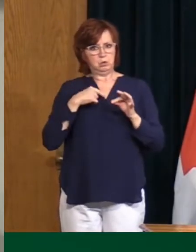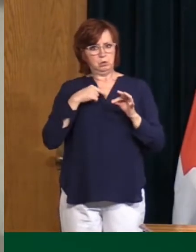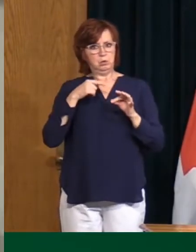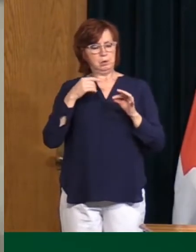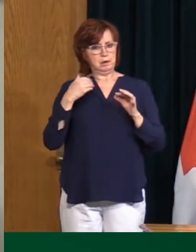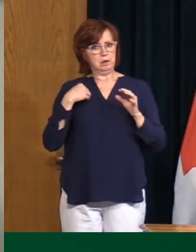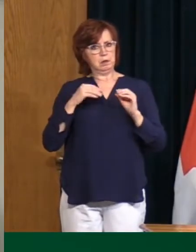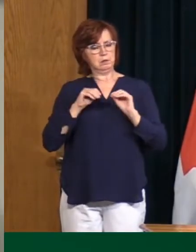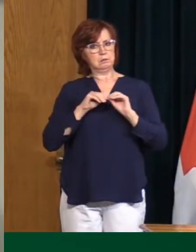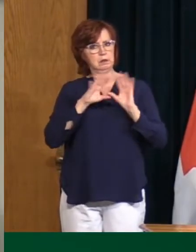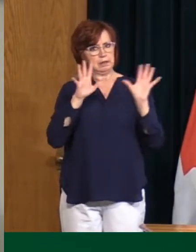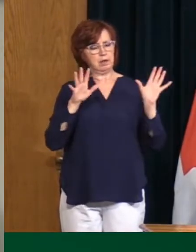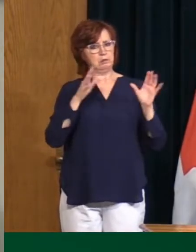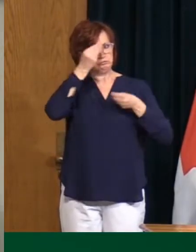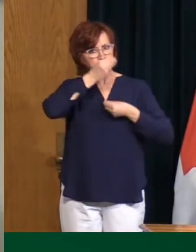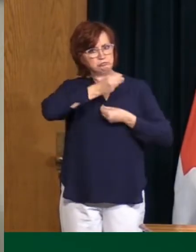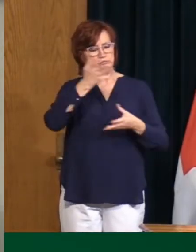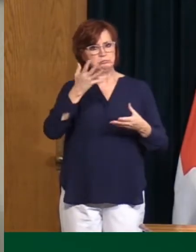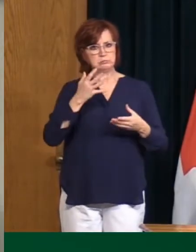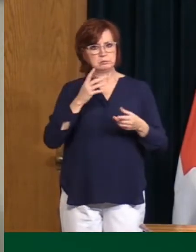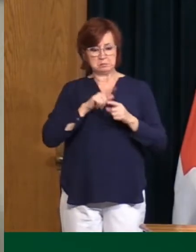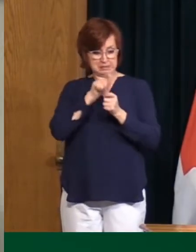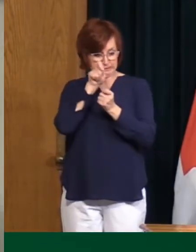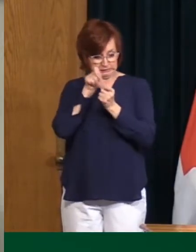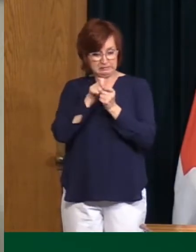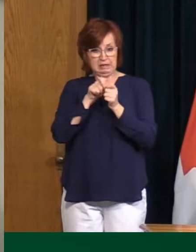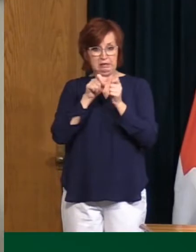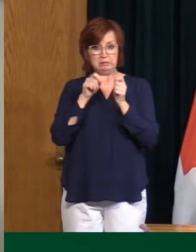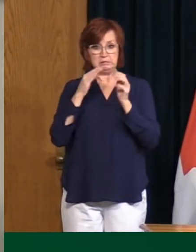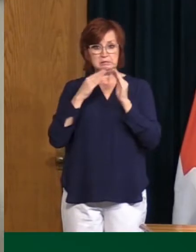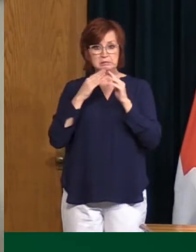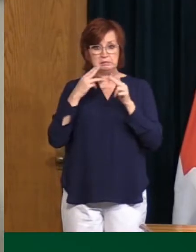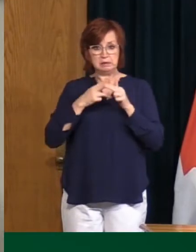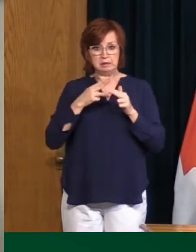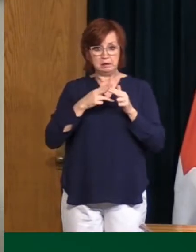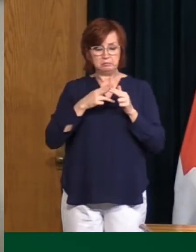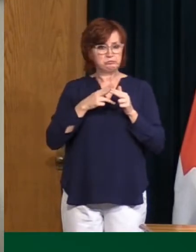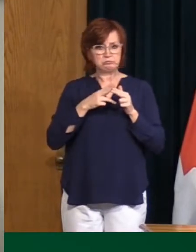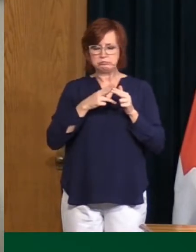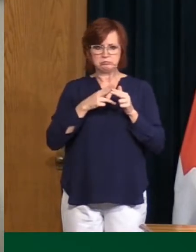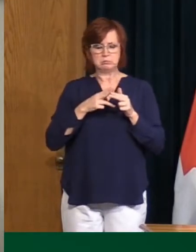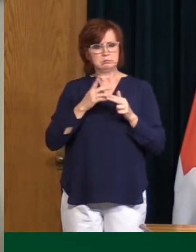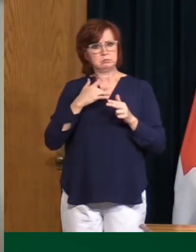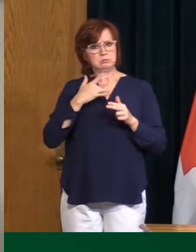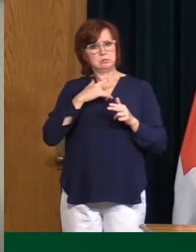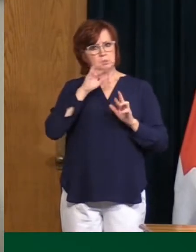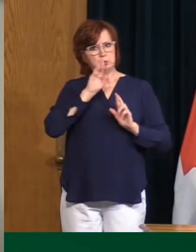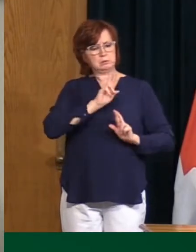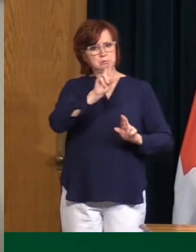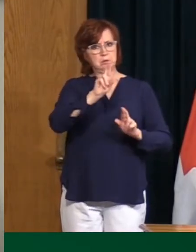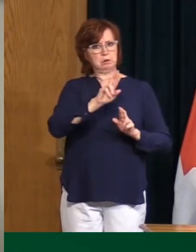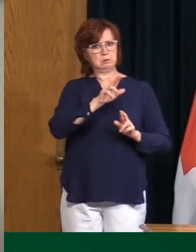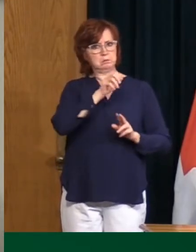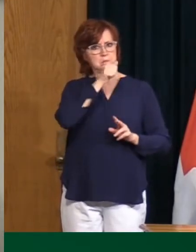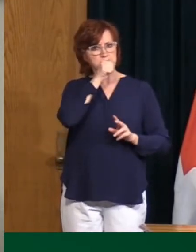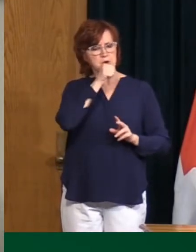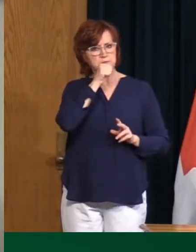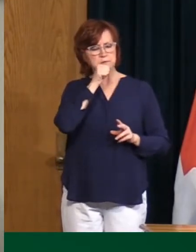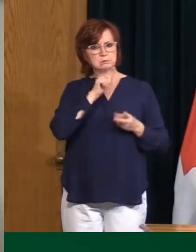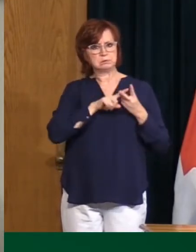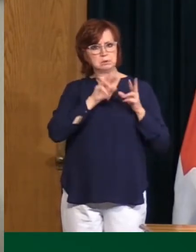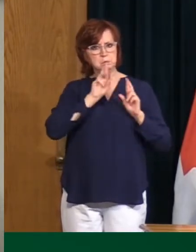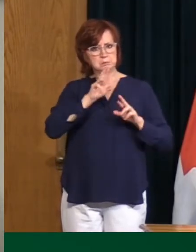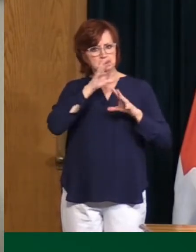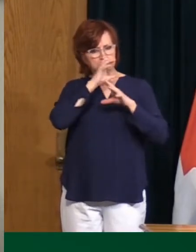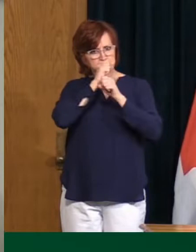as a government and as a health system have to do our utmost to protect the privacy and confidentiality of people who and families who are